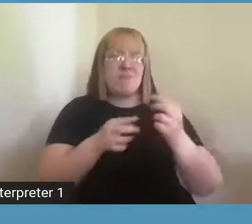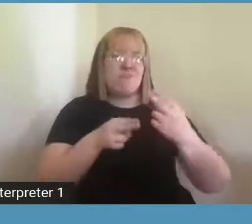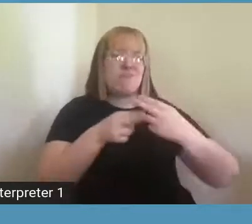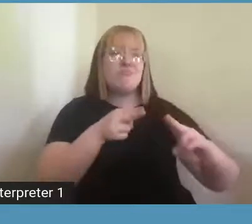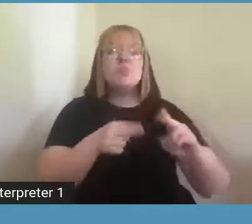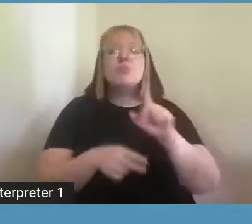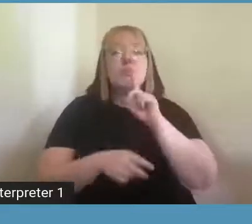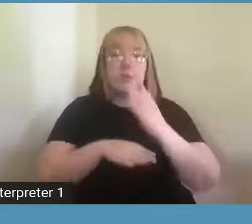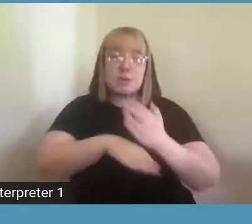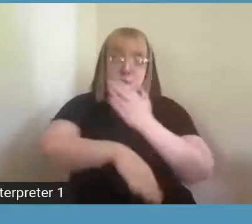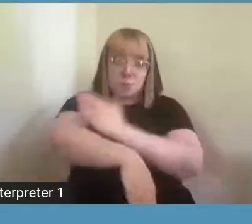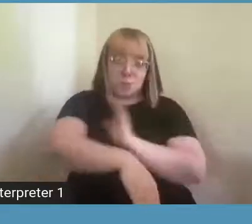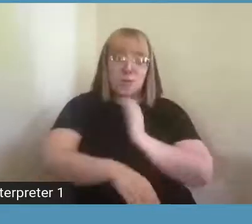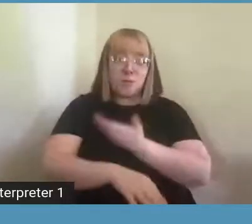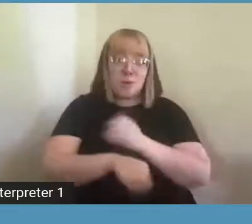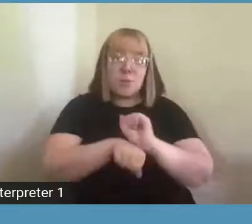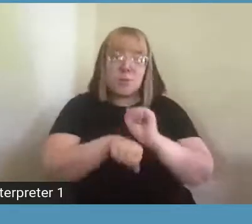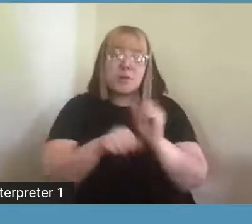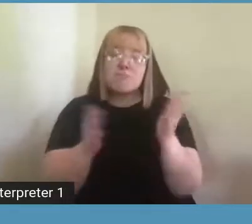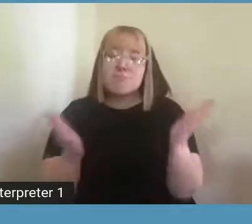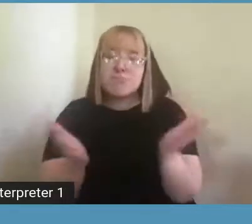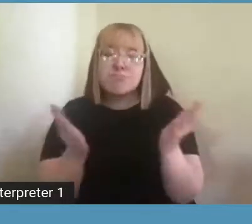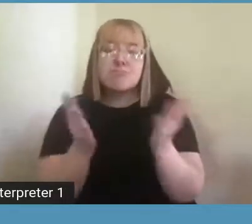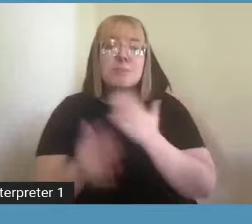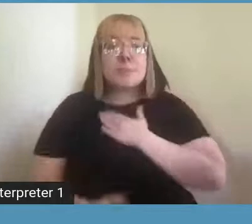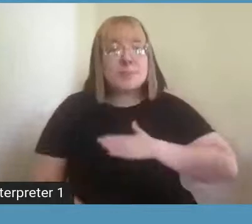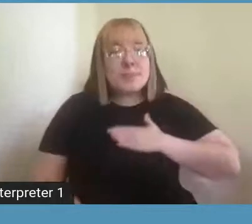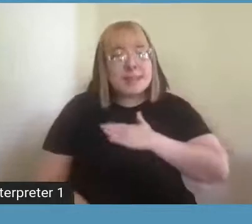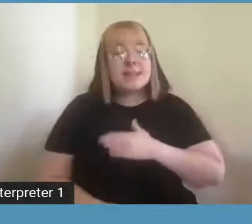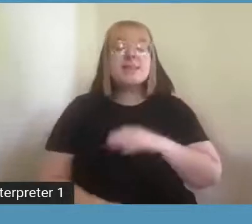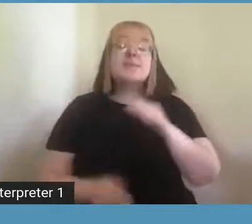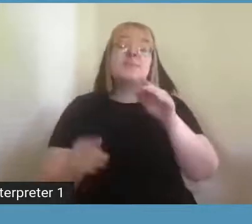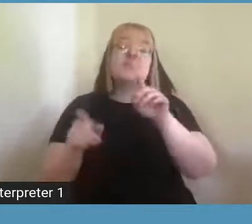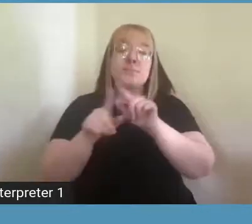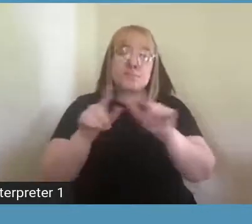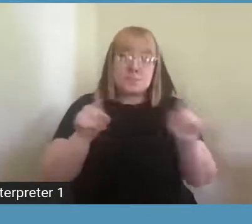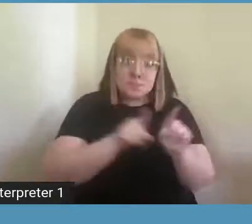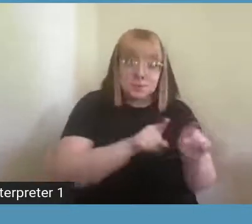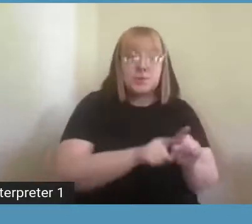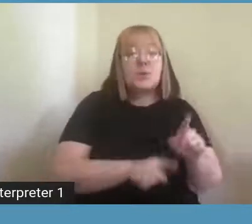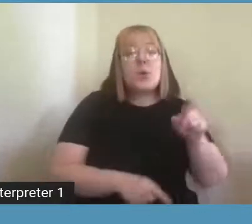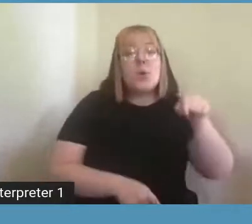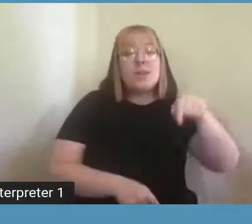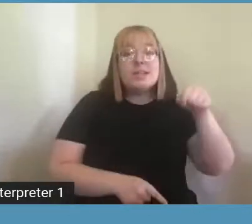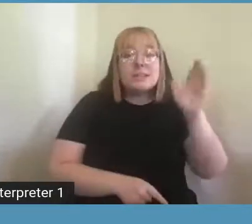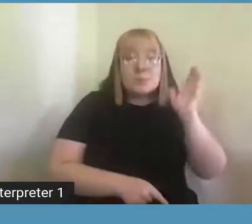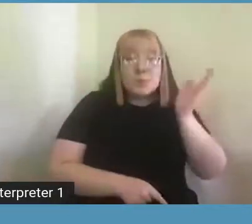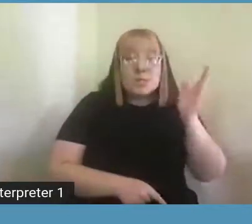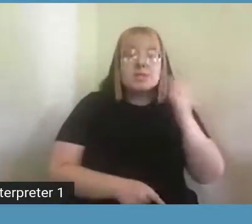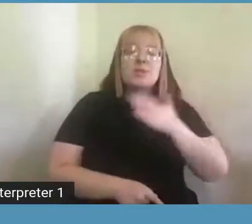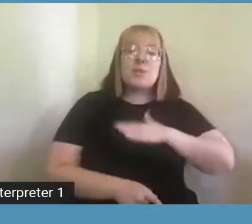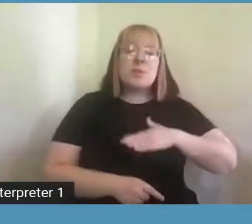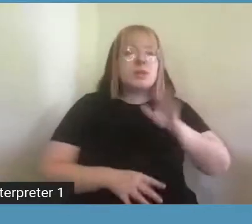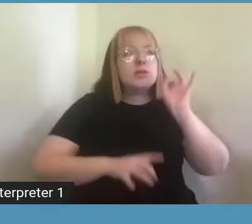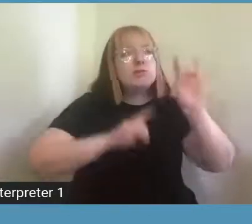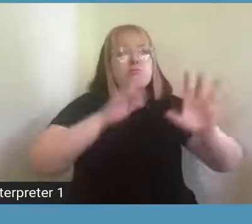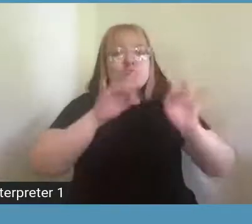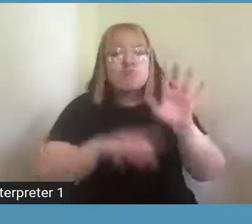work. We encourage you to pose questions to our presenter, which will be addressed at the end of the program after the